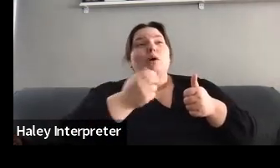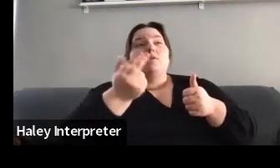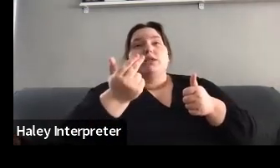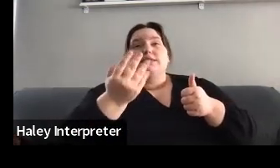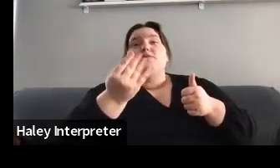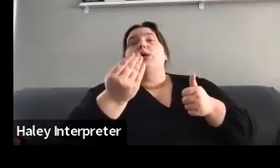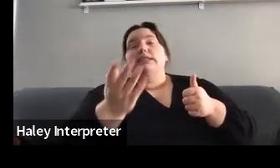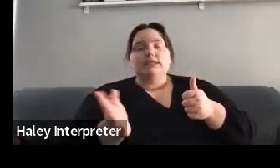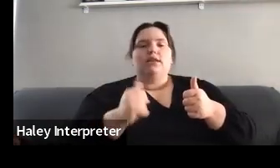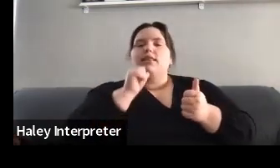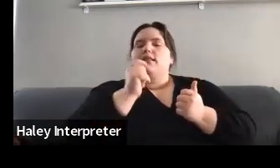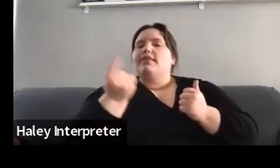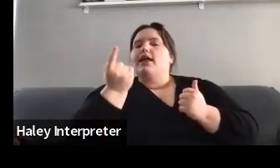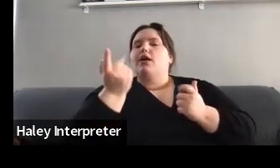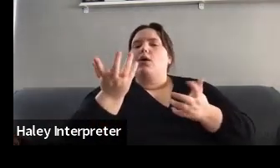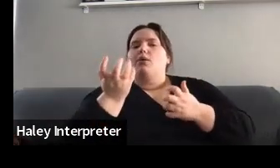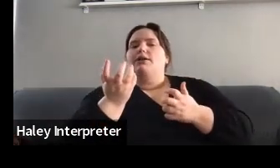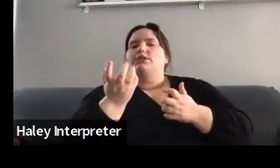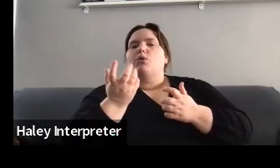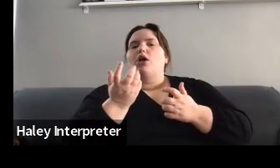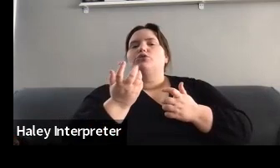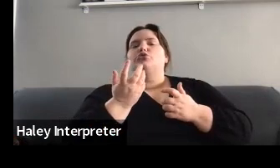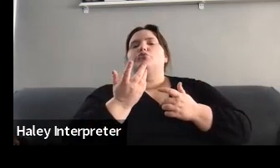So they don't always want to let him out.